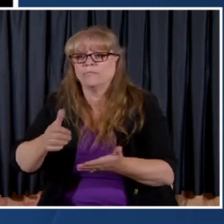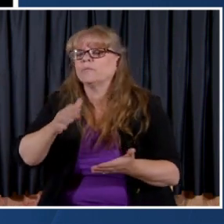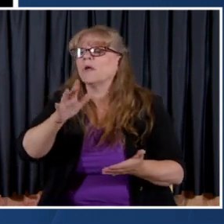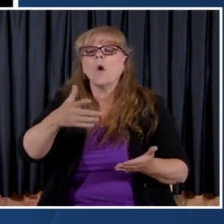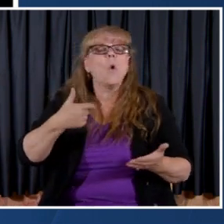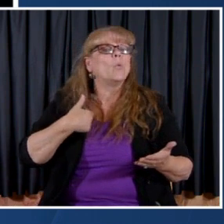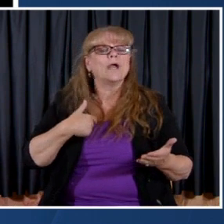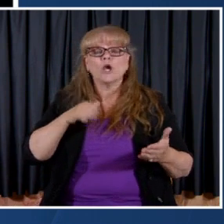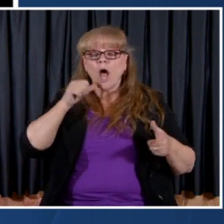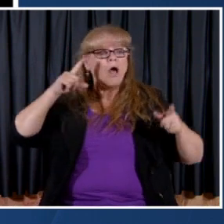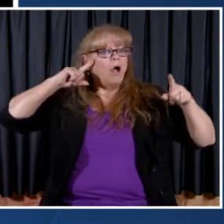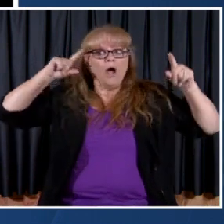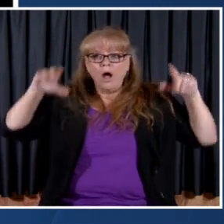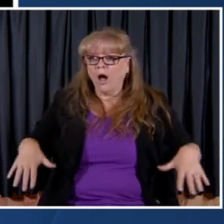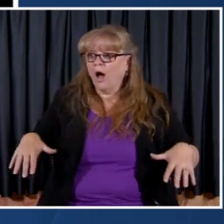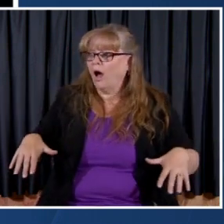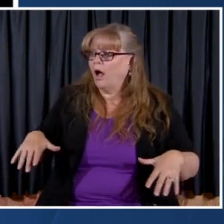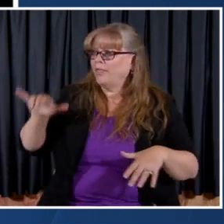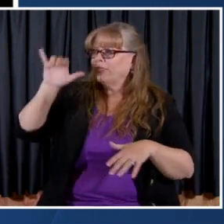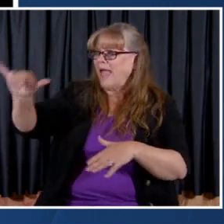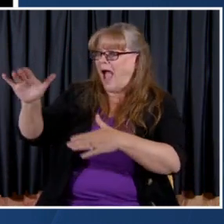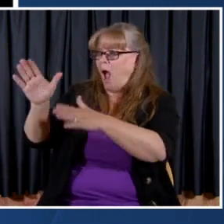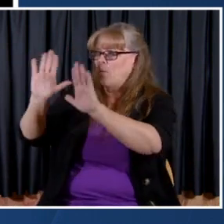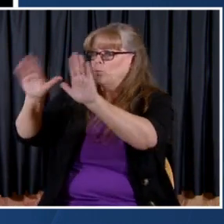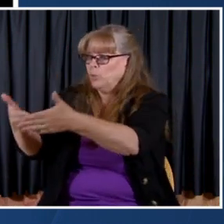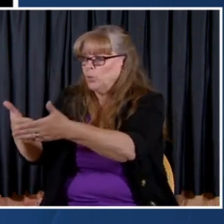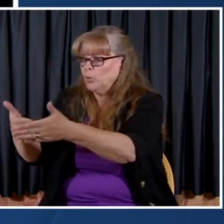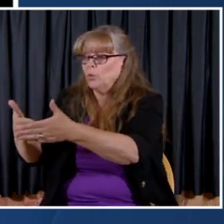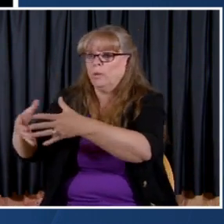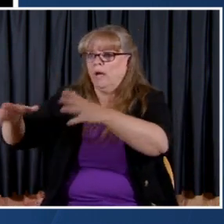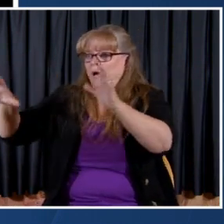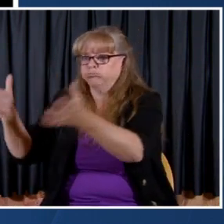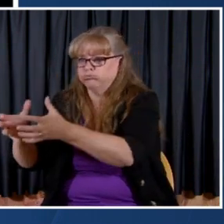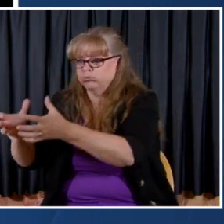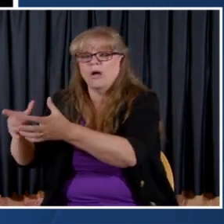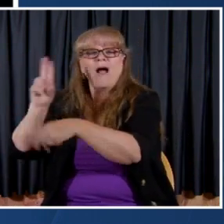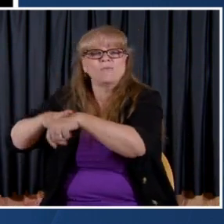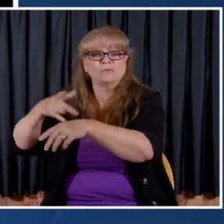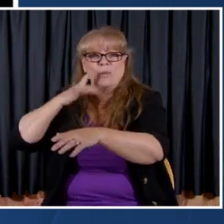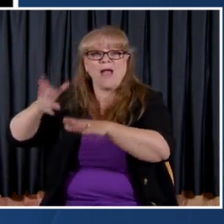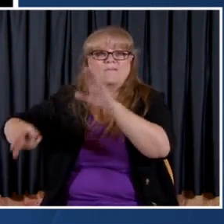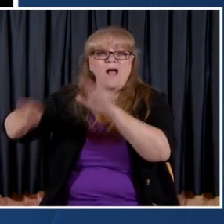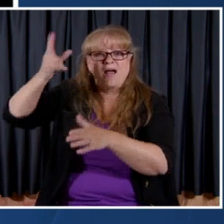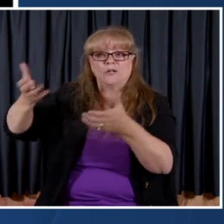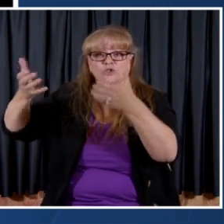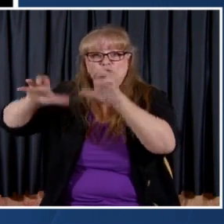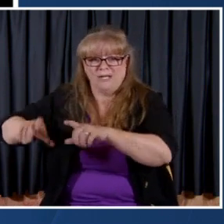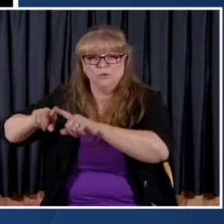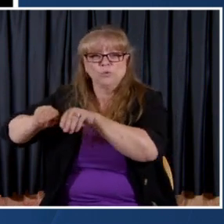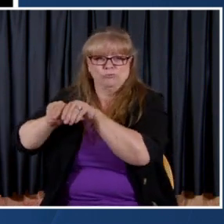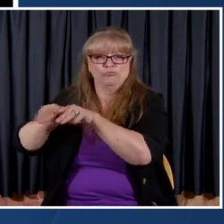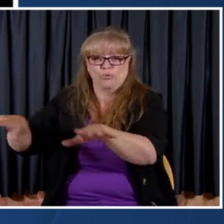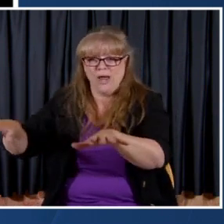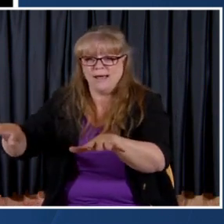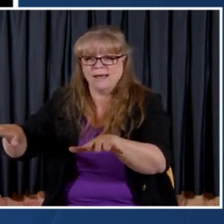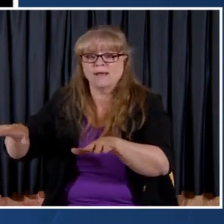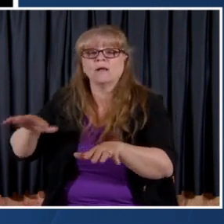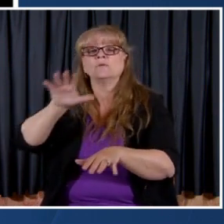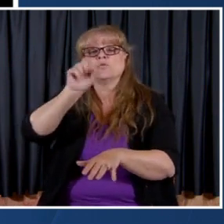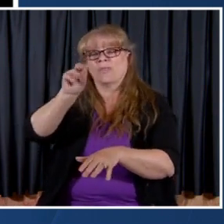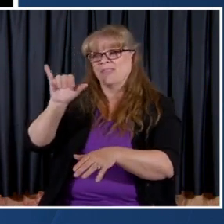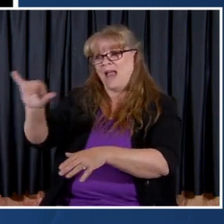higher vulnerability. Senior care and living facilities, as well as, of course, our prisons are at risk